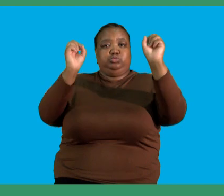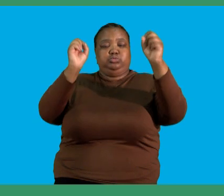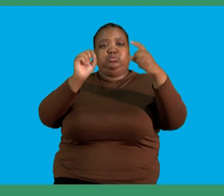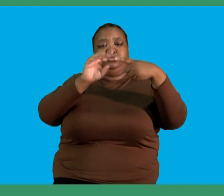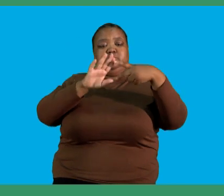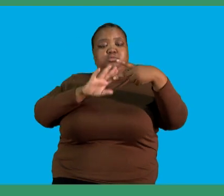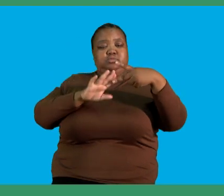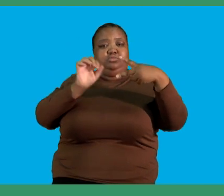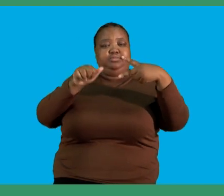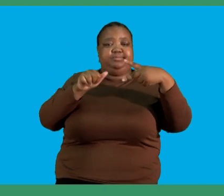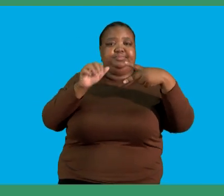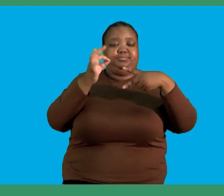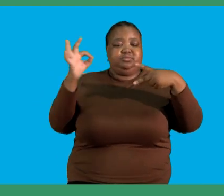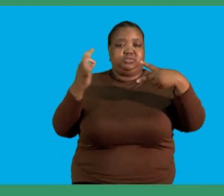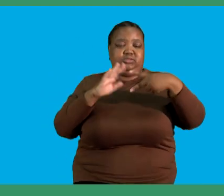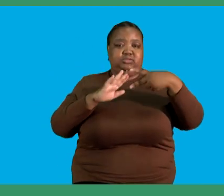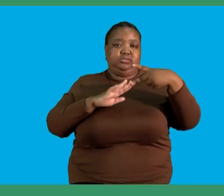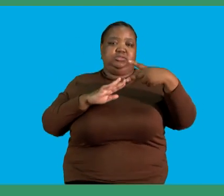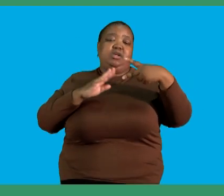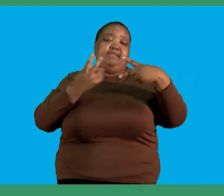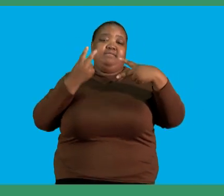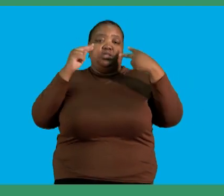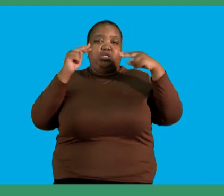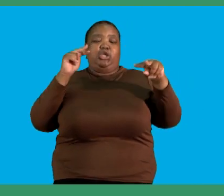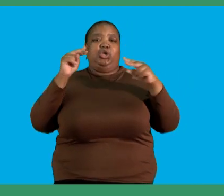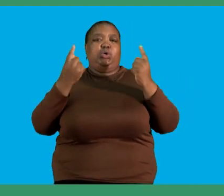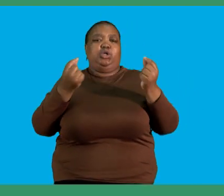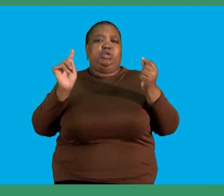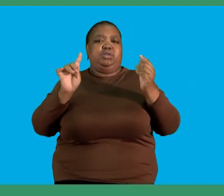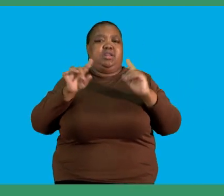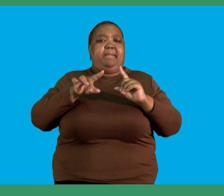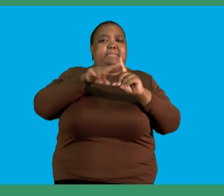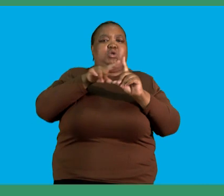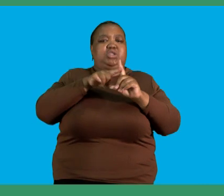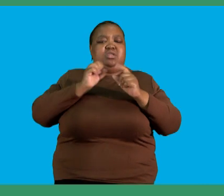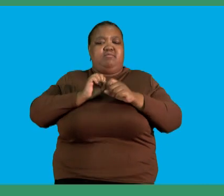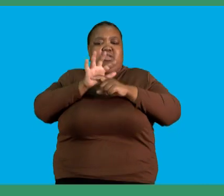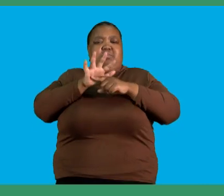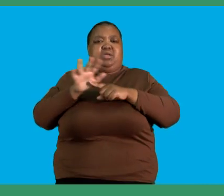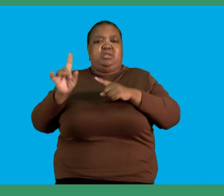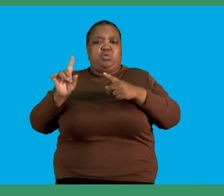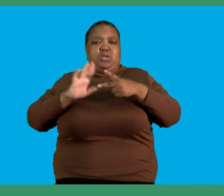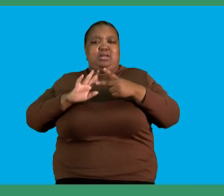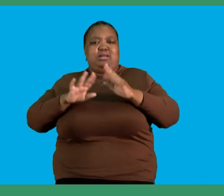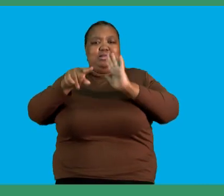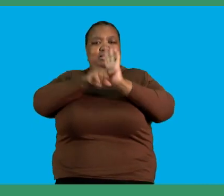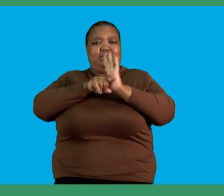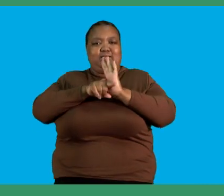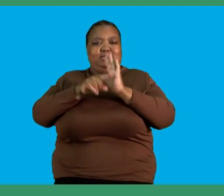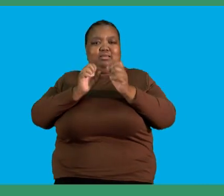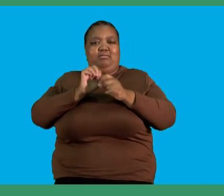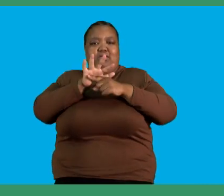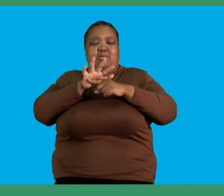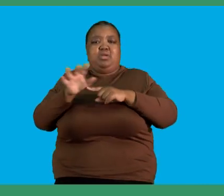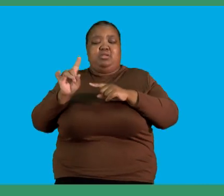and be able to know what each visual aid does and what is its positive impact or negative impact, so that you are